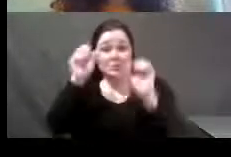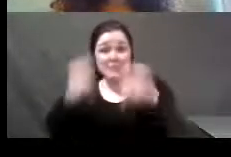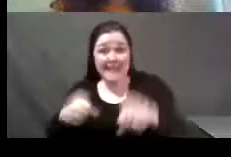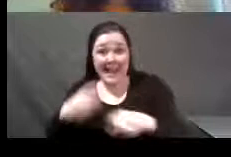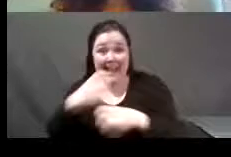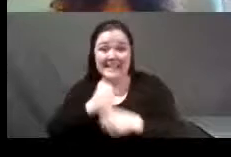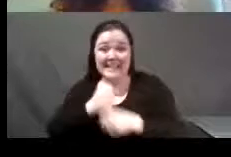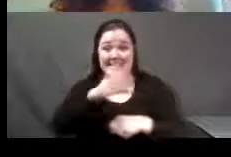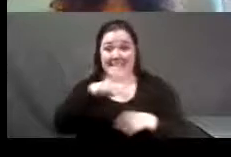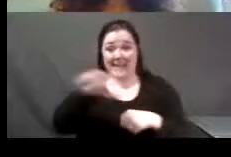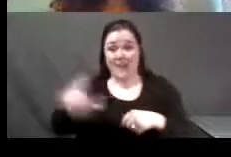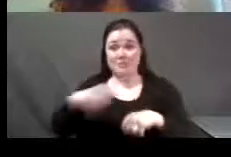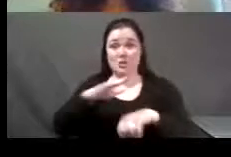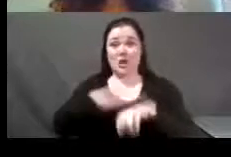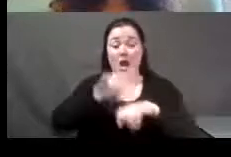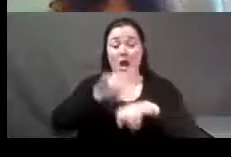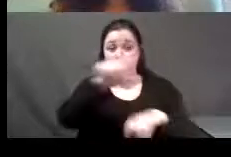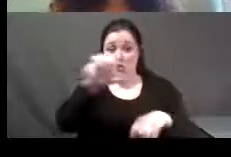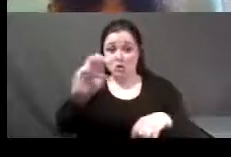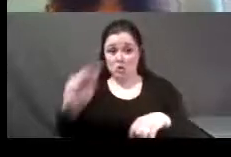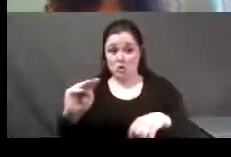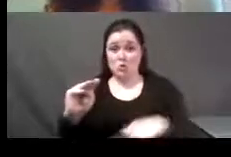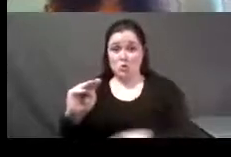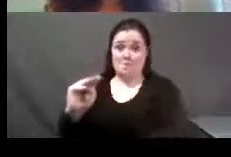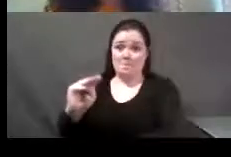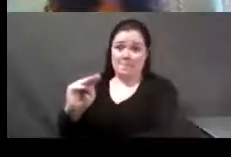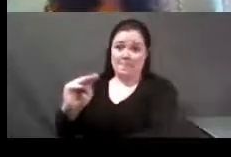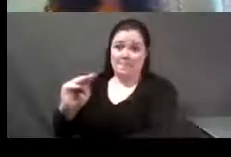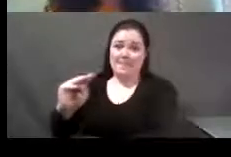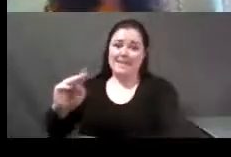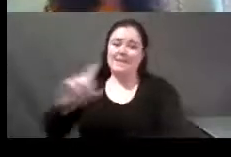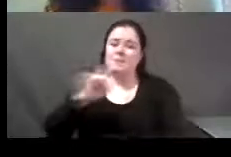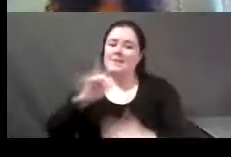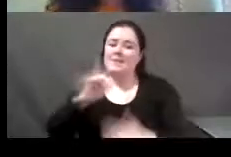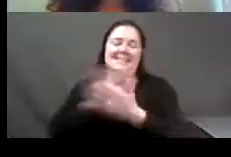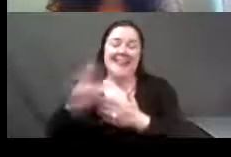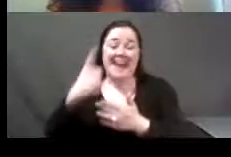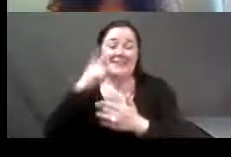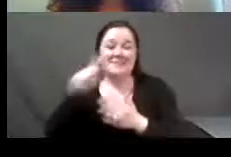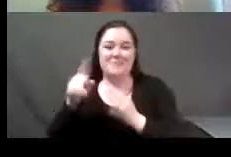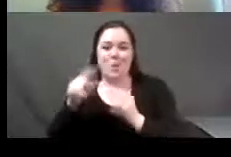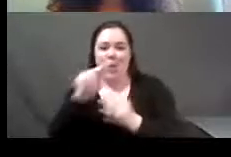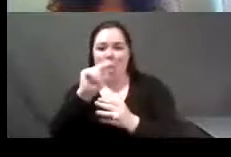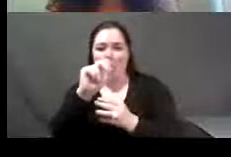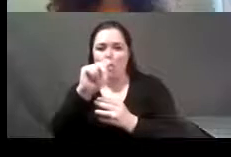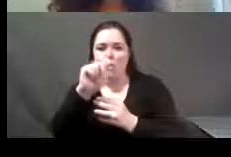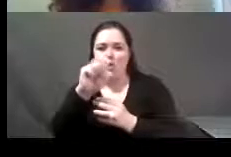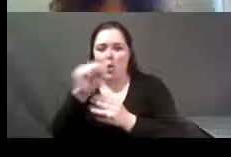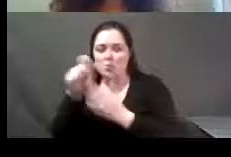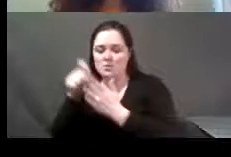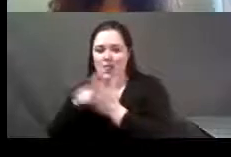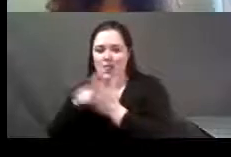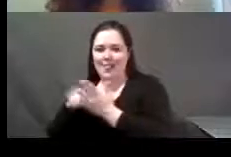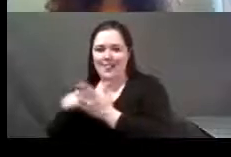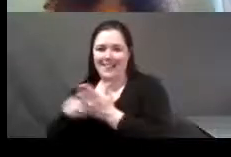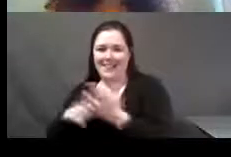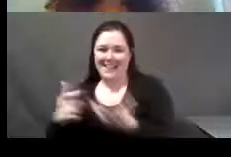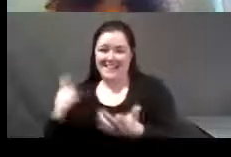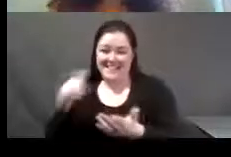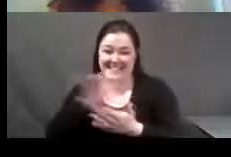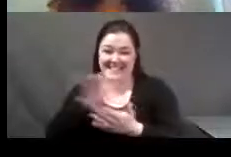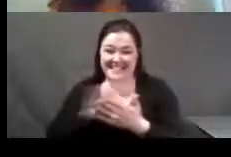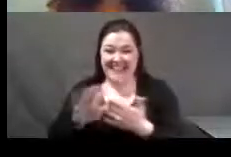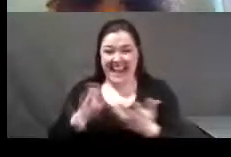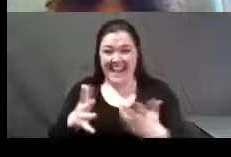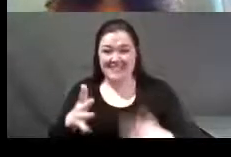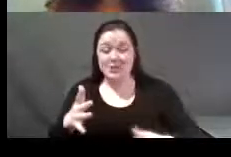captioning on your Zoom when you present, it's really nice for note taking as well. For those who need notes, you can pull the